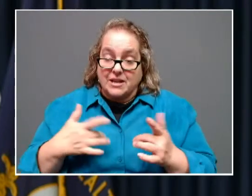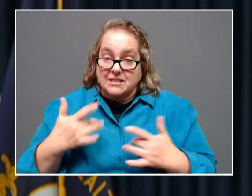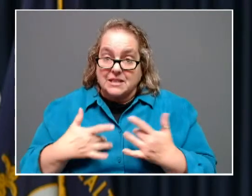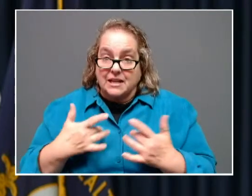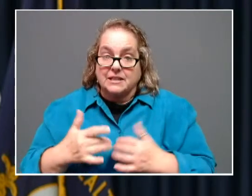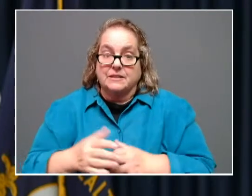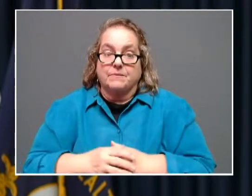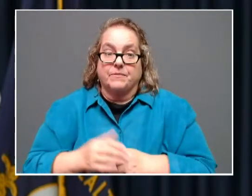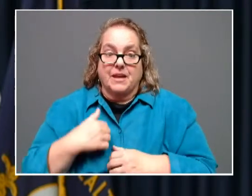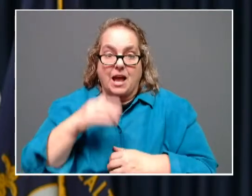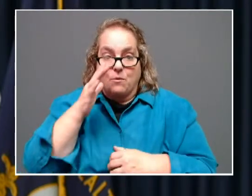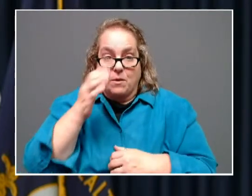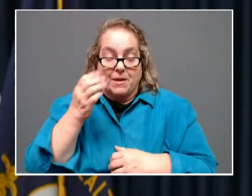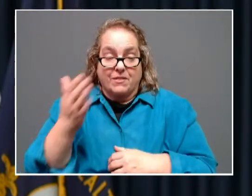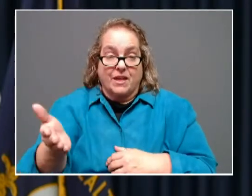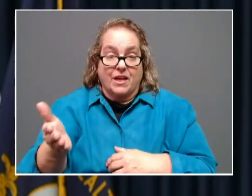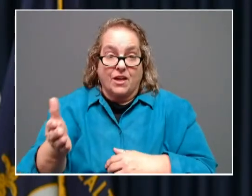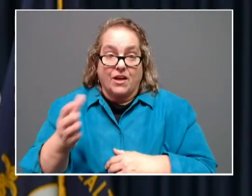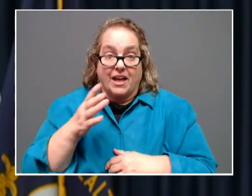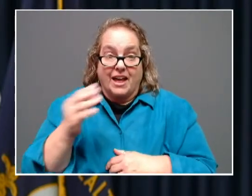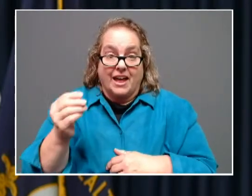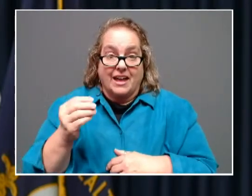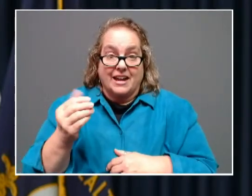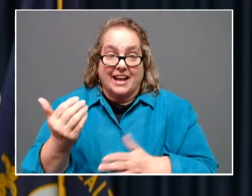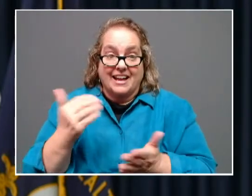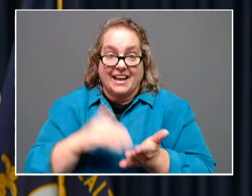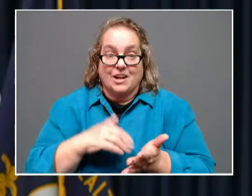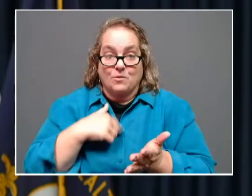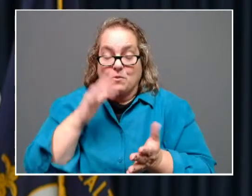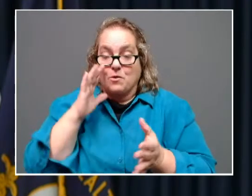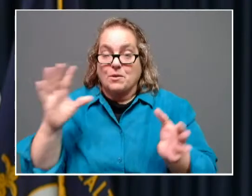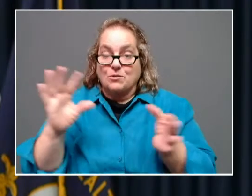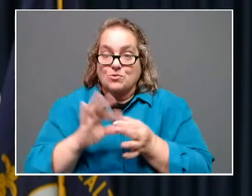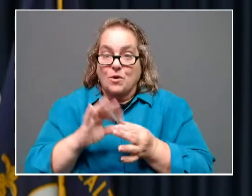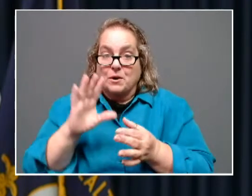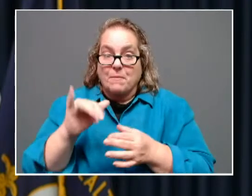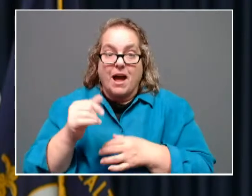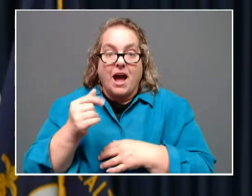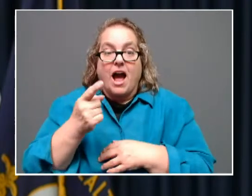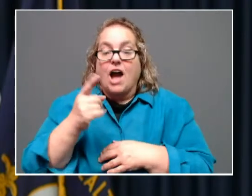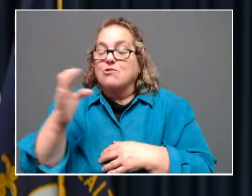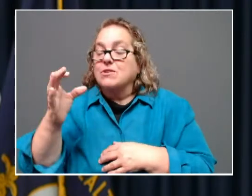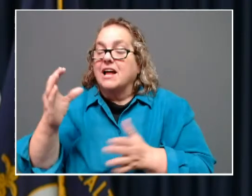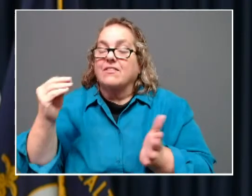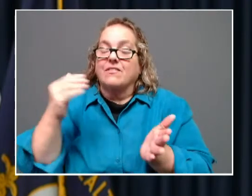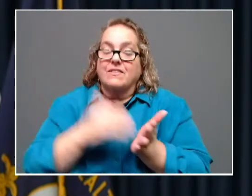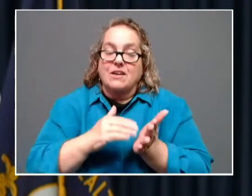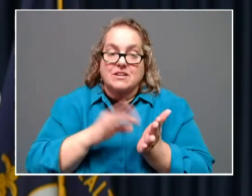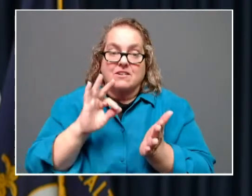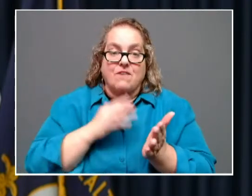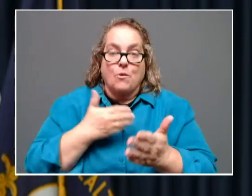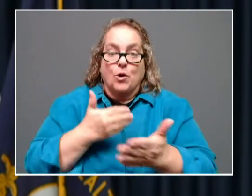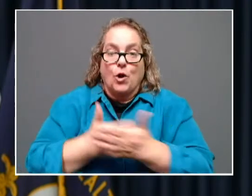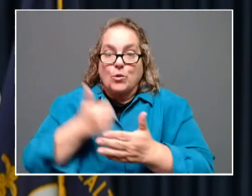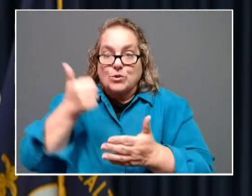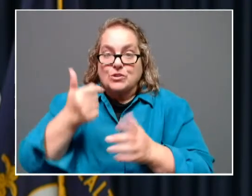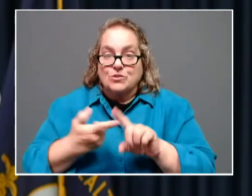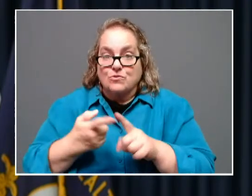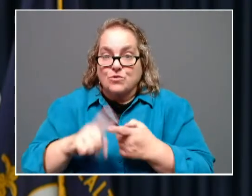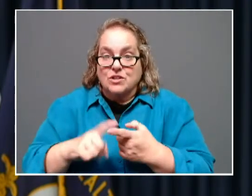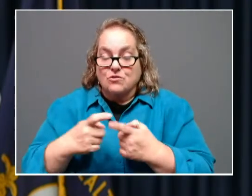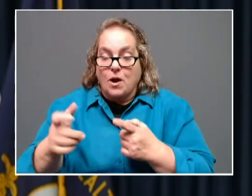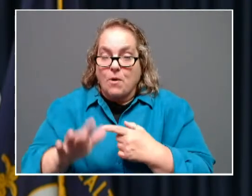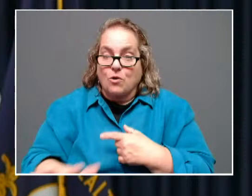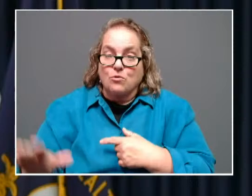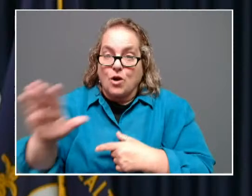be there, and we, again, are going to be joined by hundreds of thousands of all of our closest friends from across the United